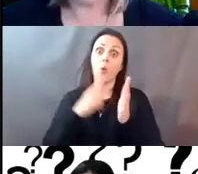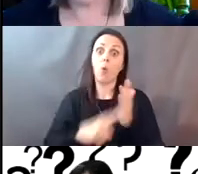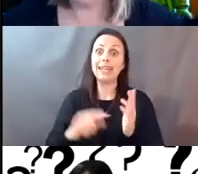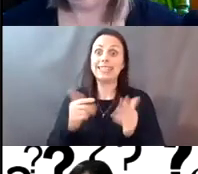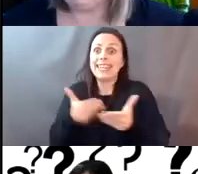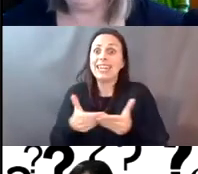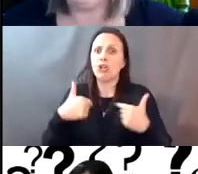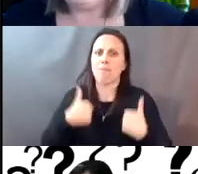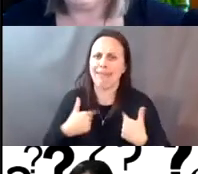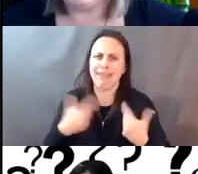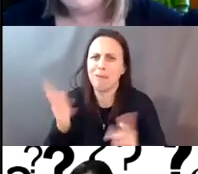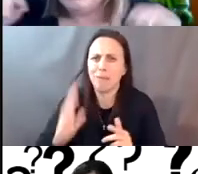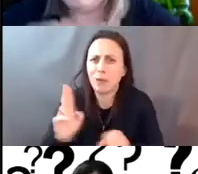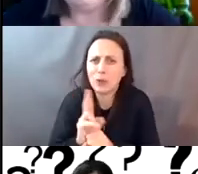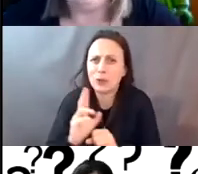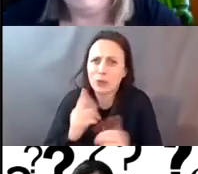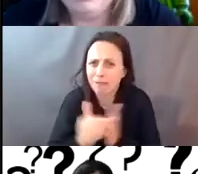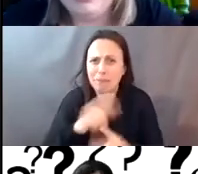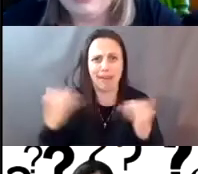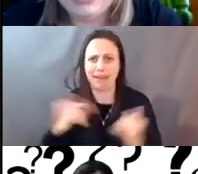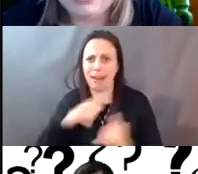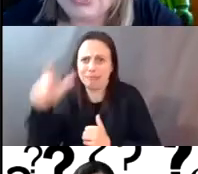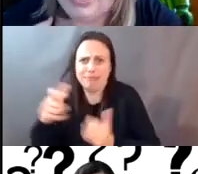be, France.